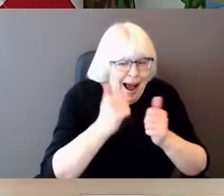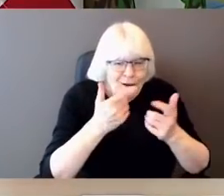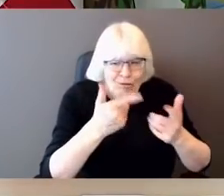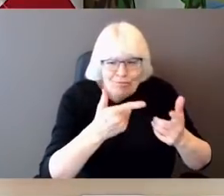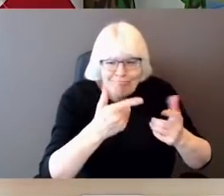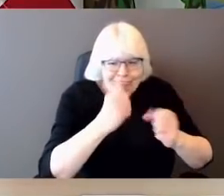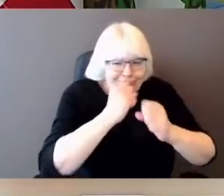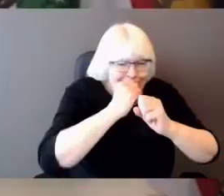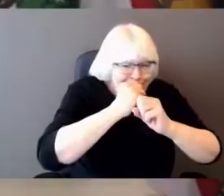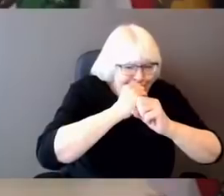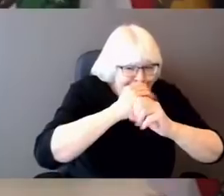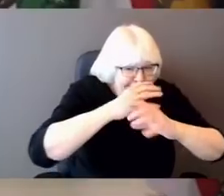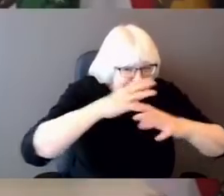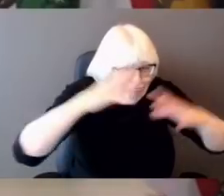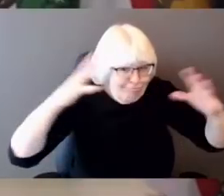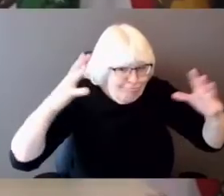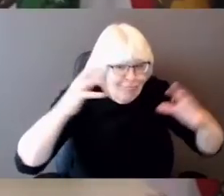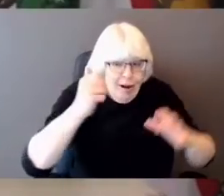7th?